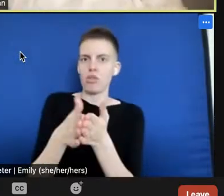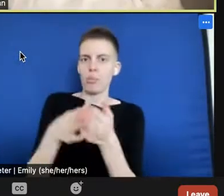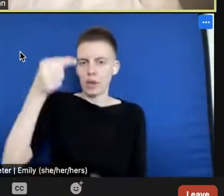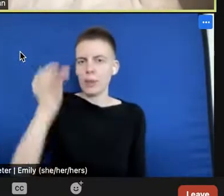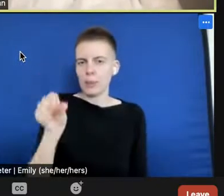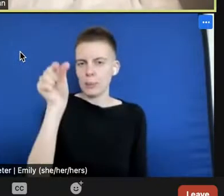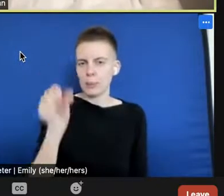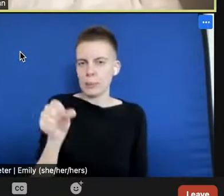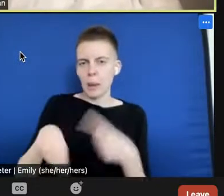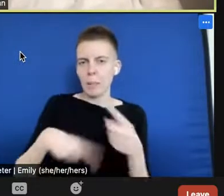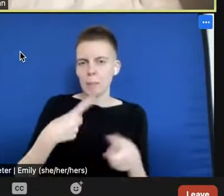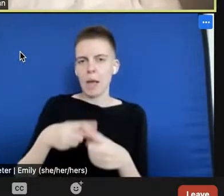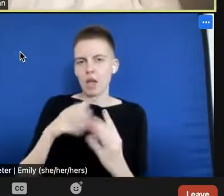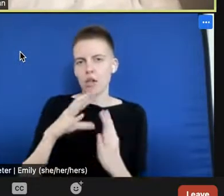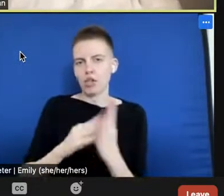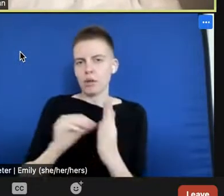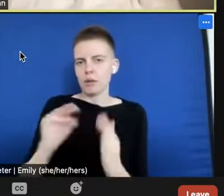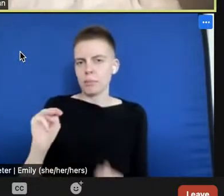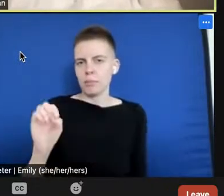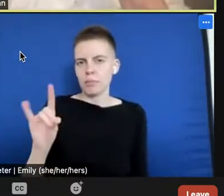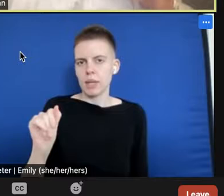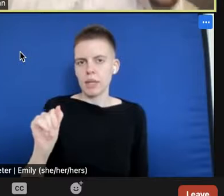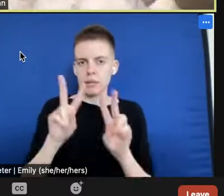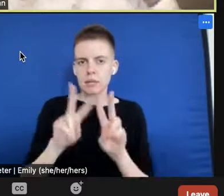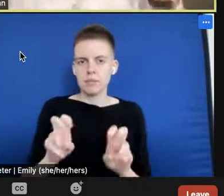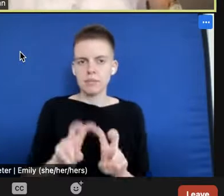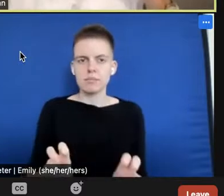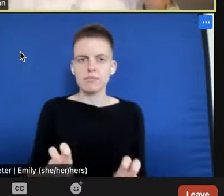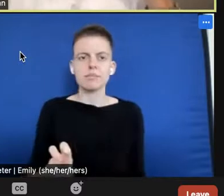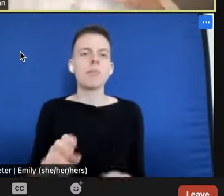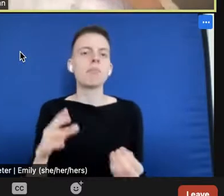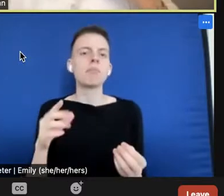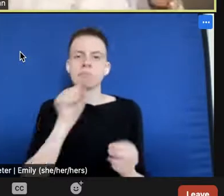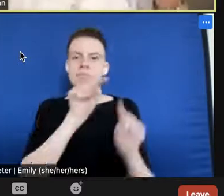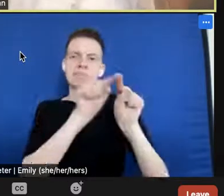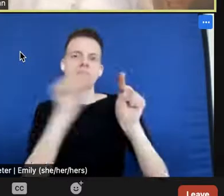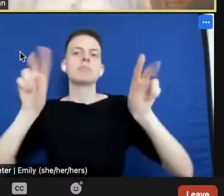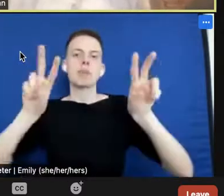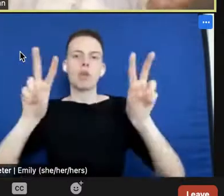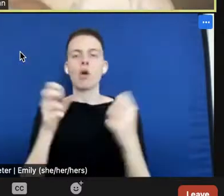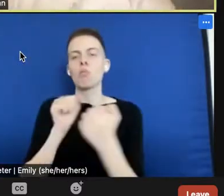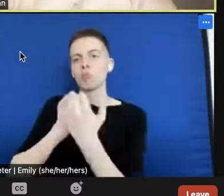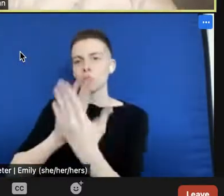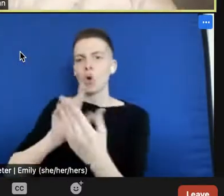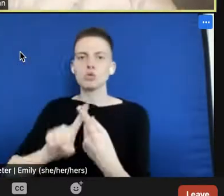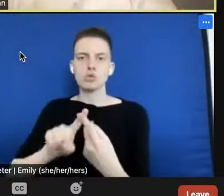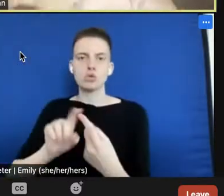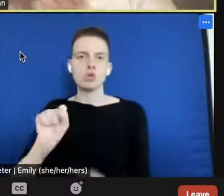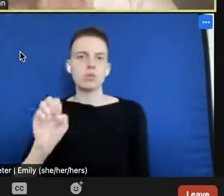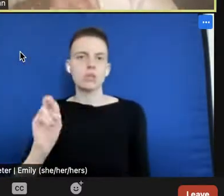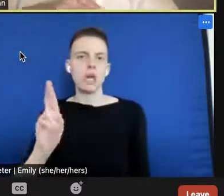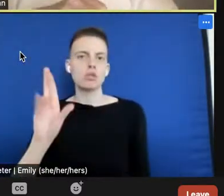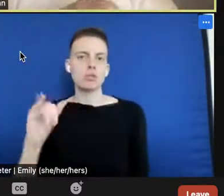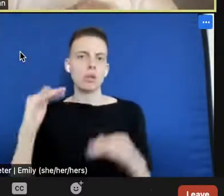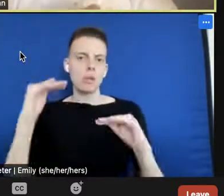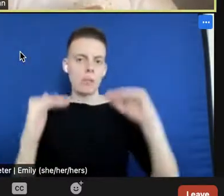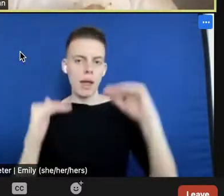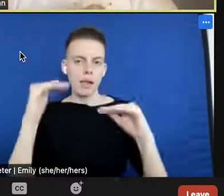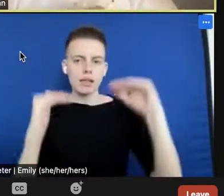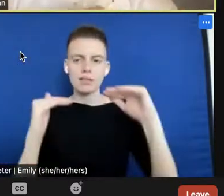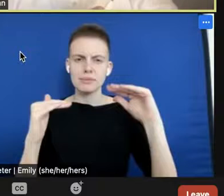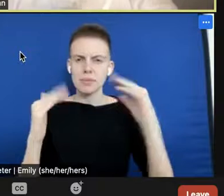this. It's called An Approach to Sensory Balance, because we're going to talk about the benefits of using all sensory systems.